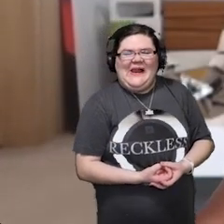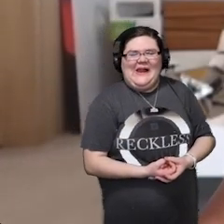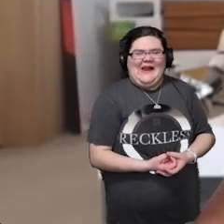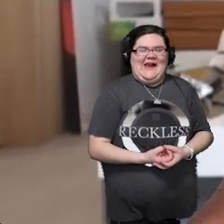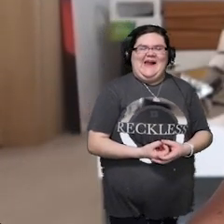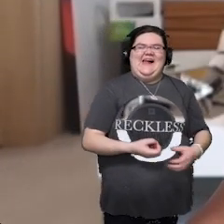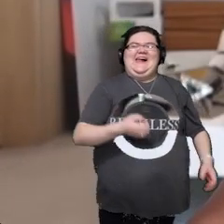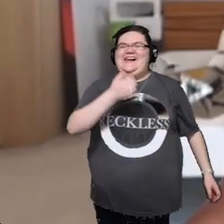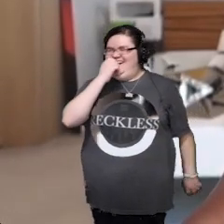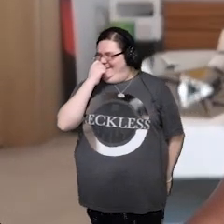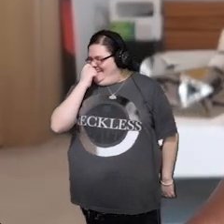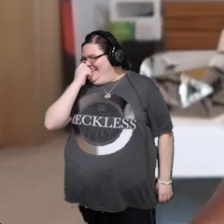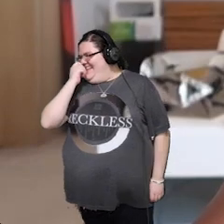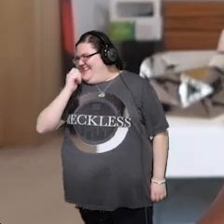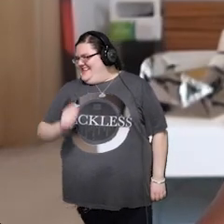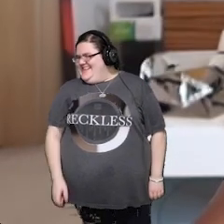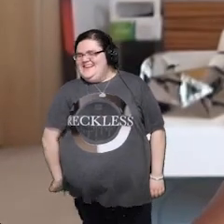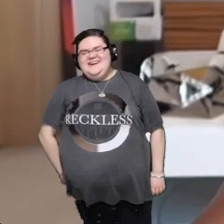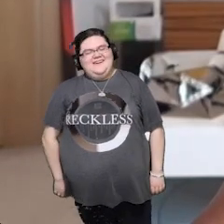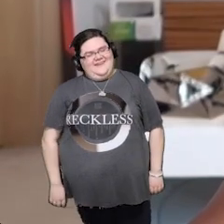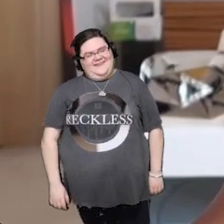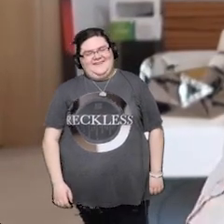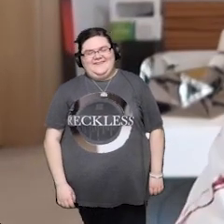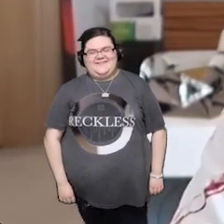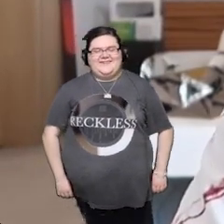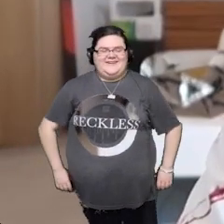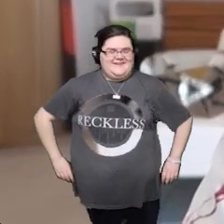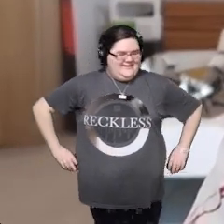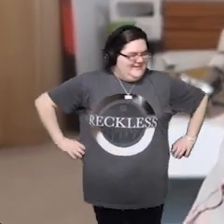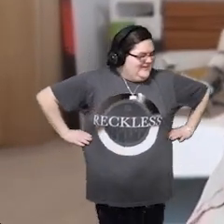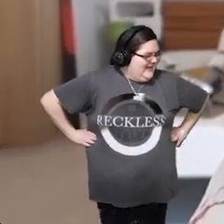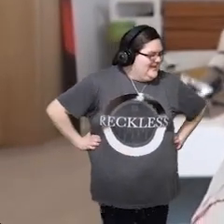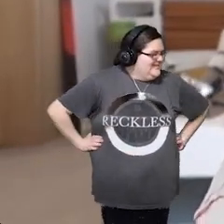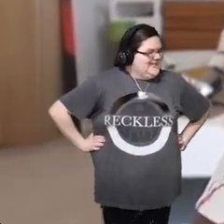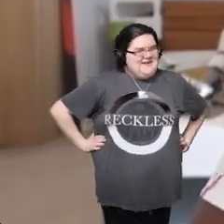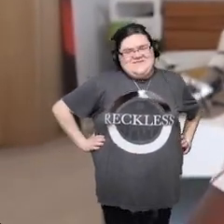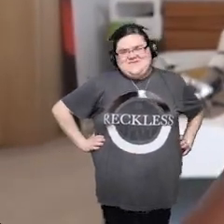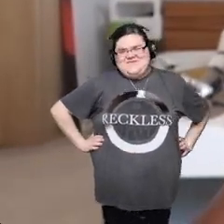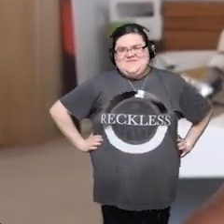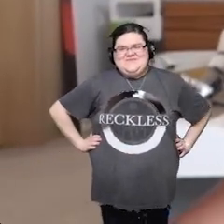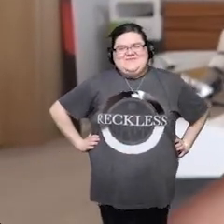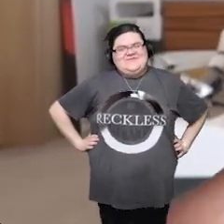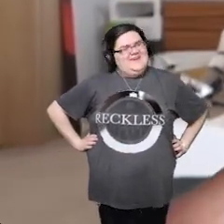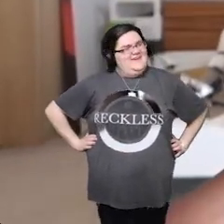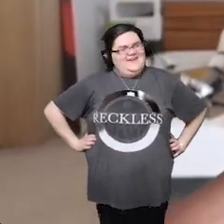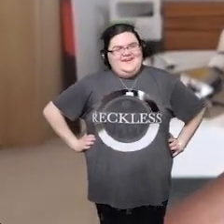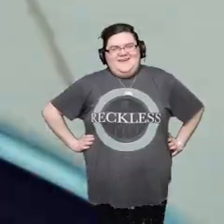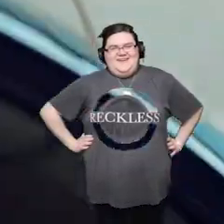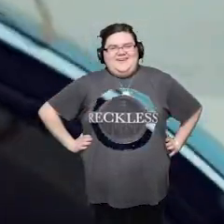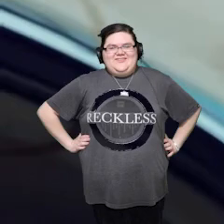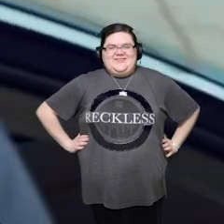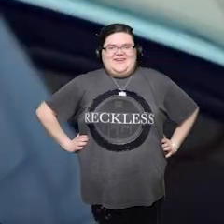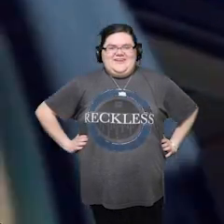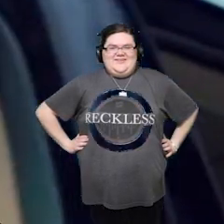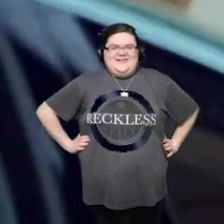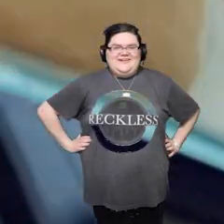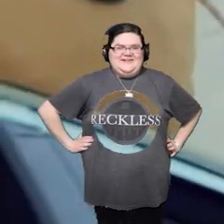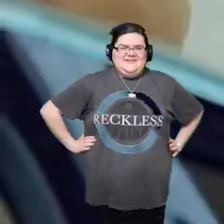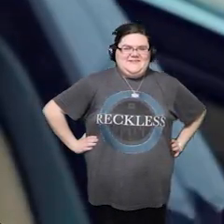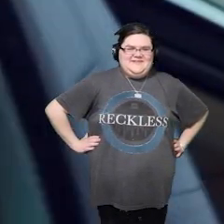Actually, you know what? Let's look at this video. Oh, God. Okay, here we go. Telling me to react to it, so. Here